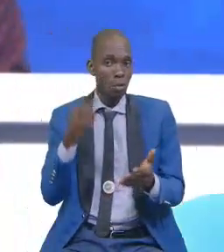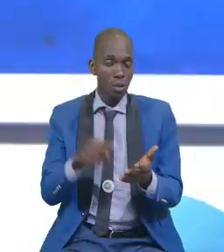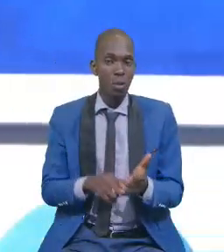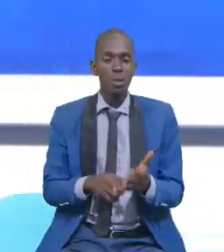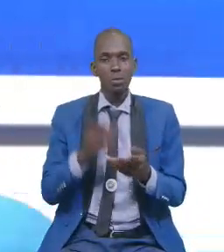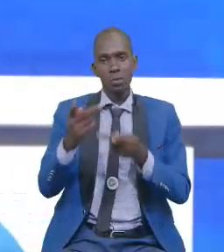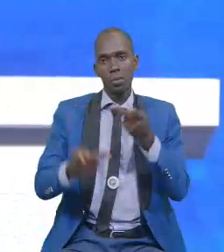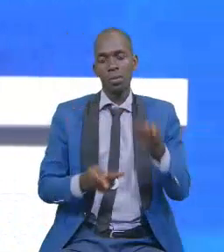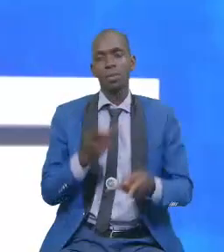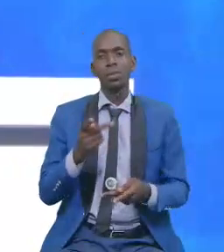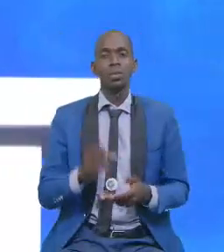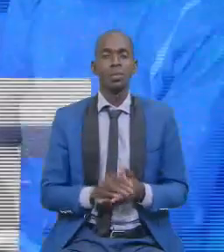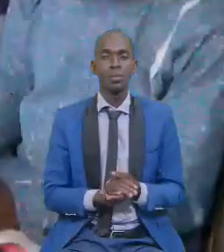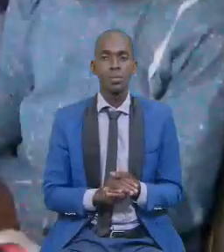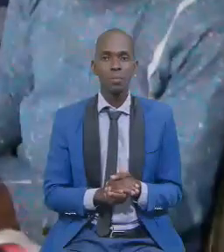visitation.